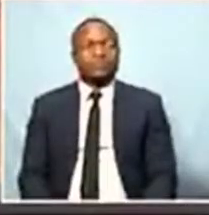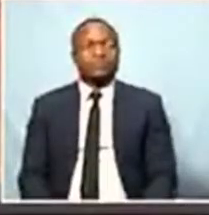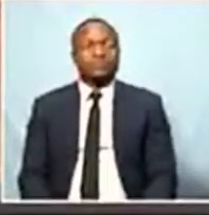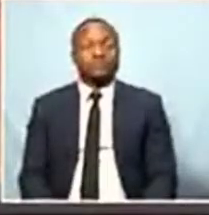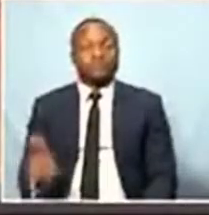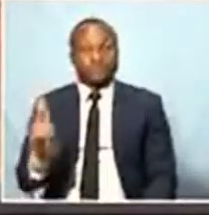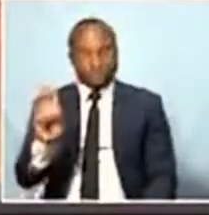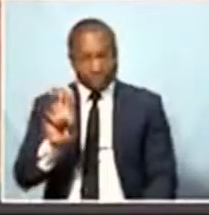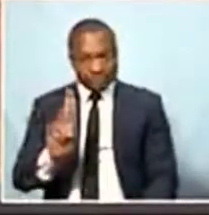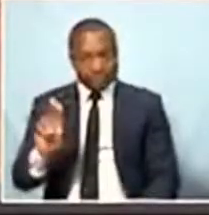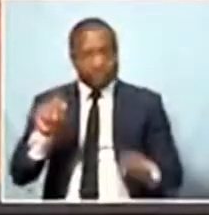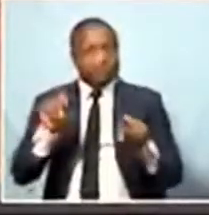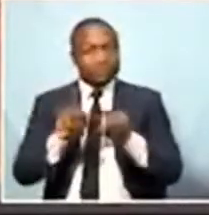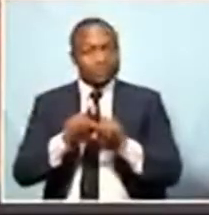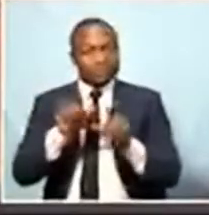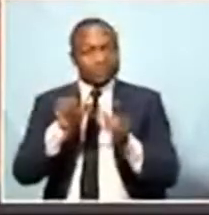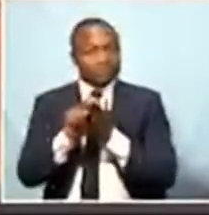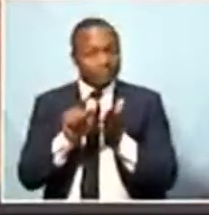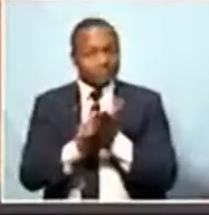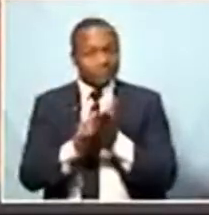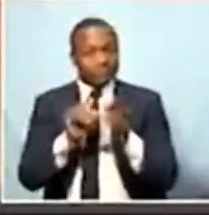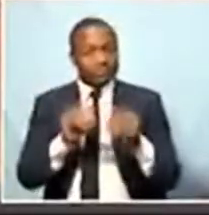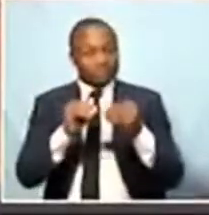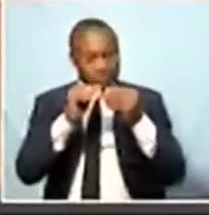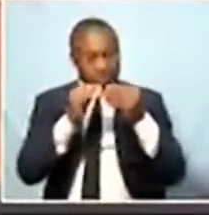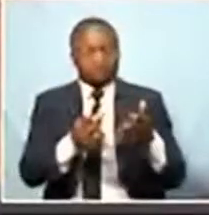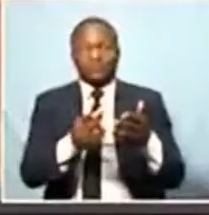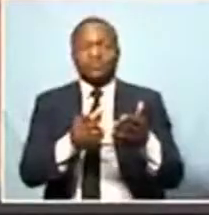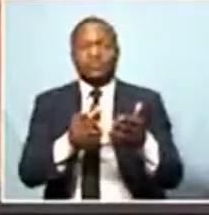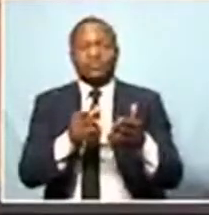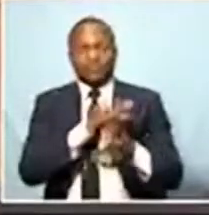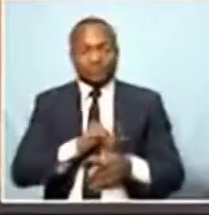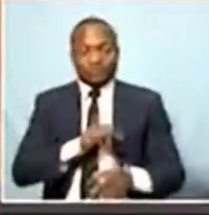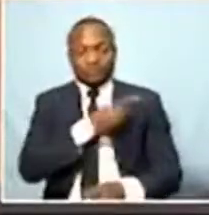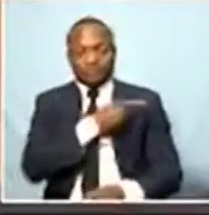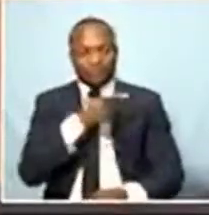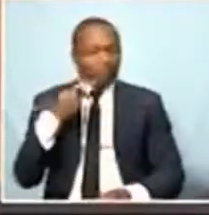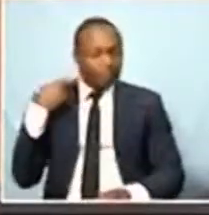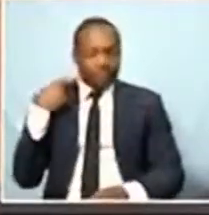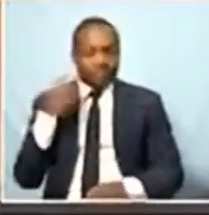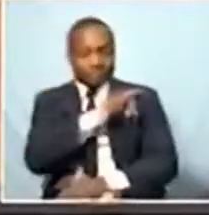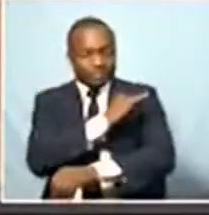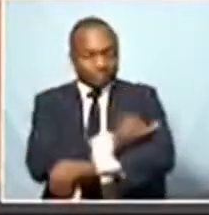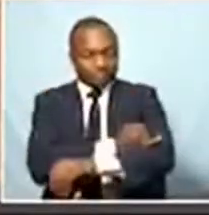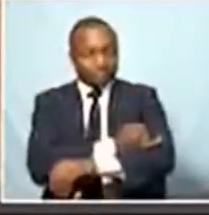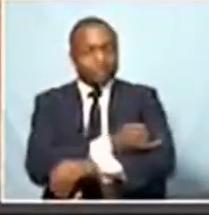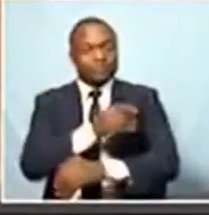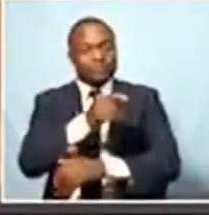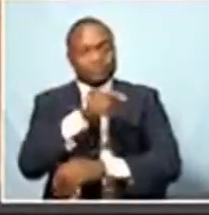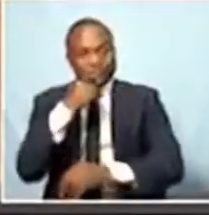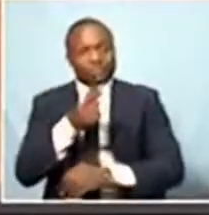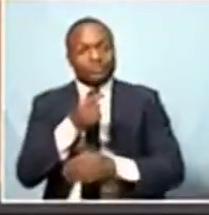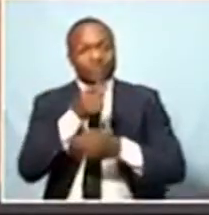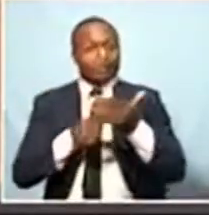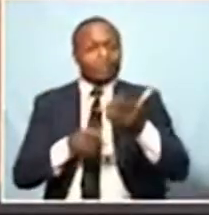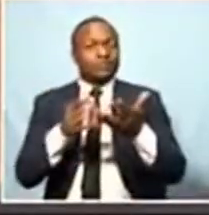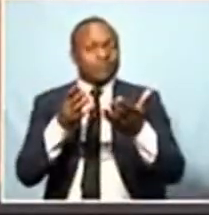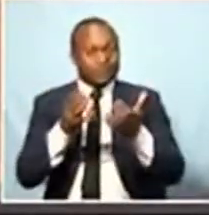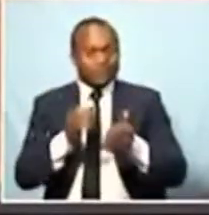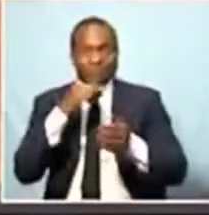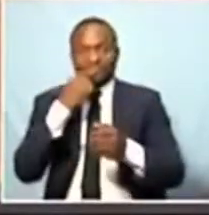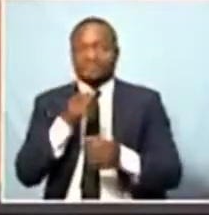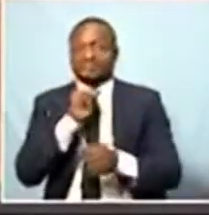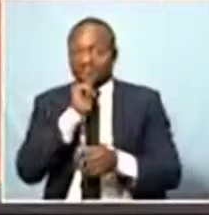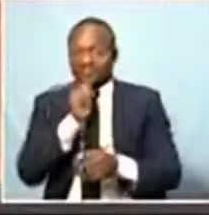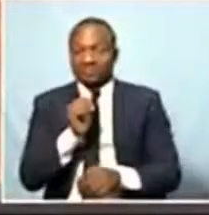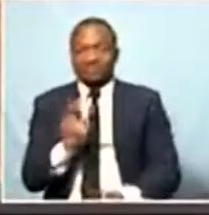using the same provisions that grants members of Parliament immunity to say what they would want to say, and that will not